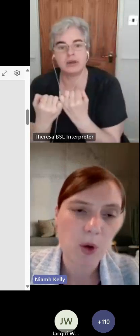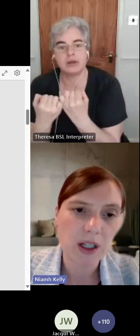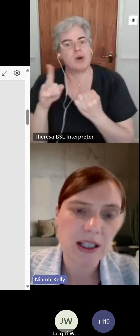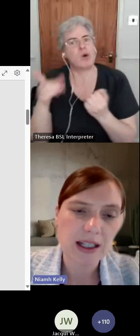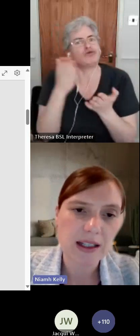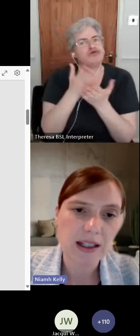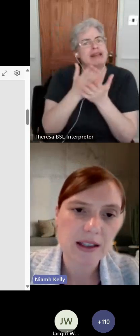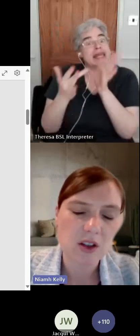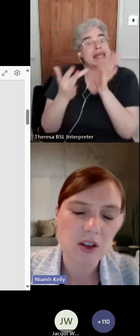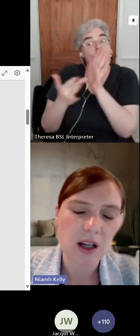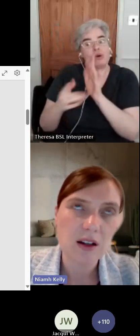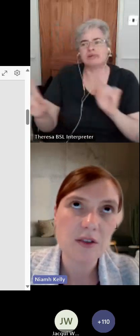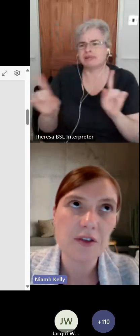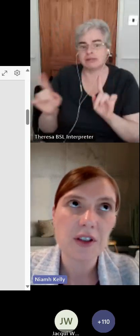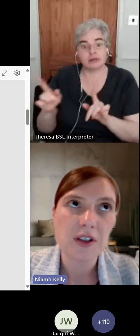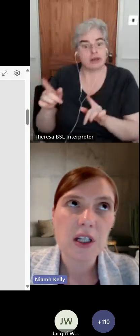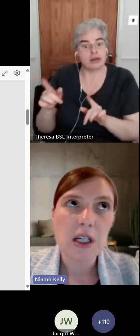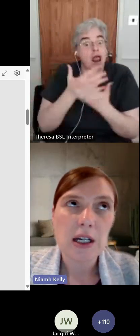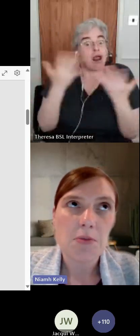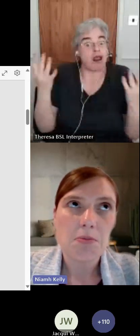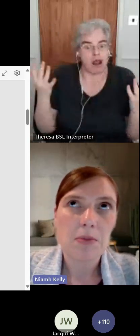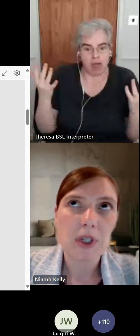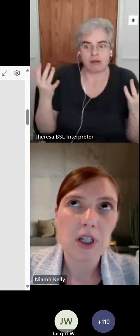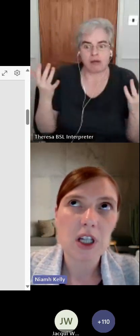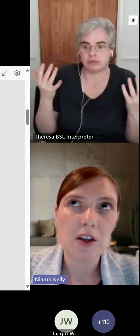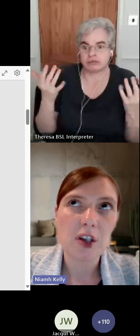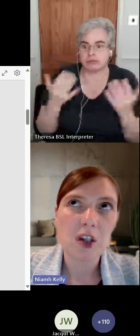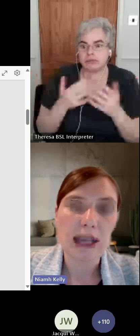really important is there's a lot of